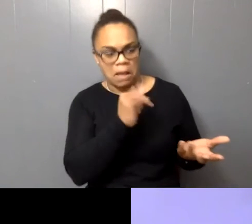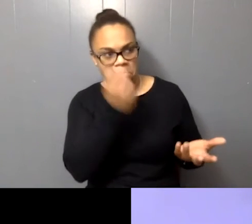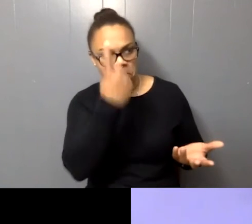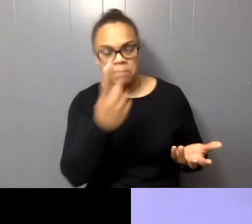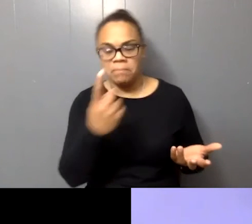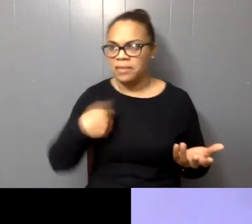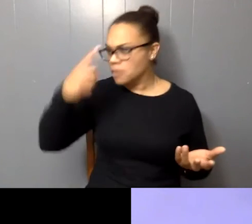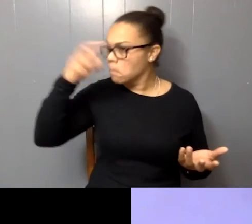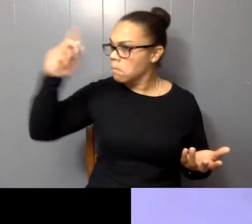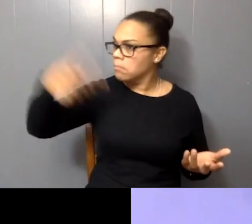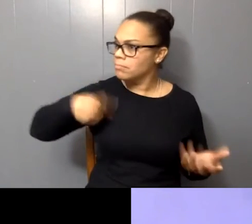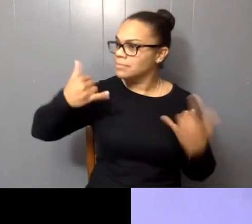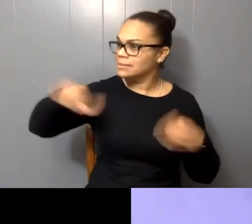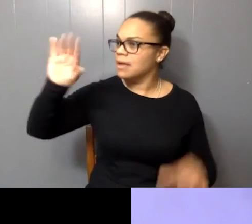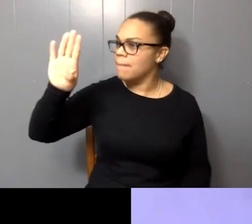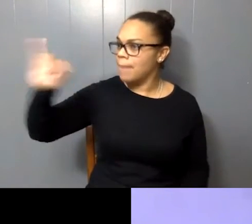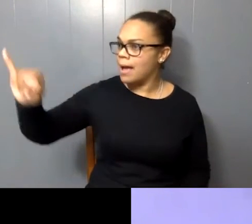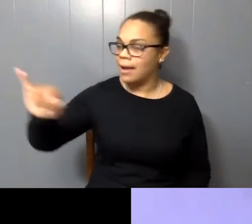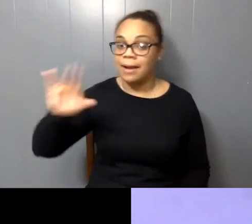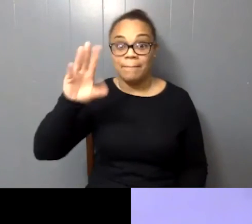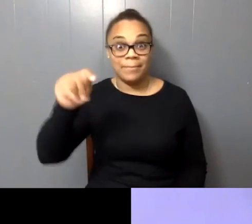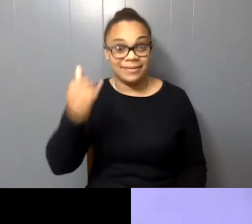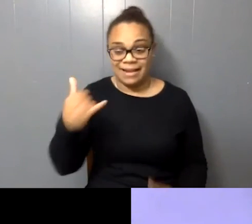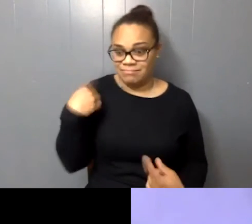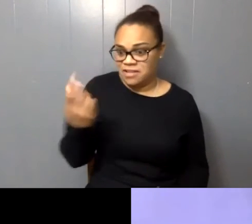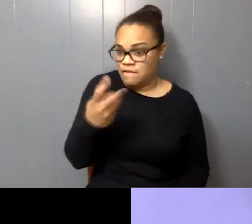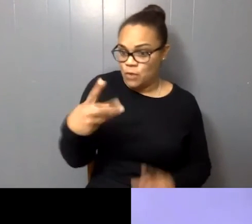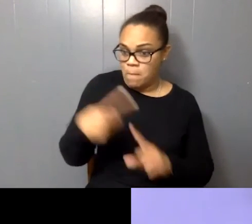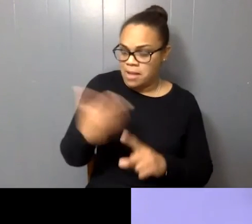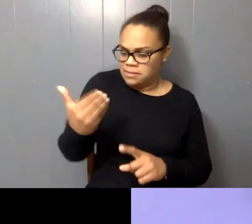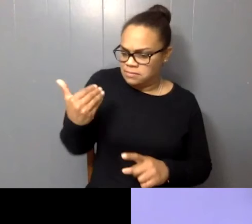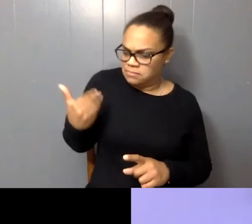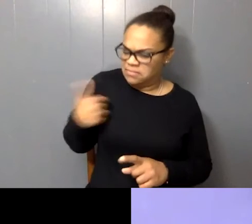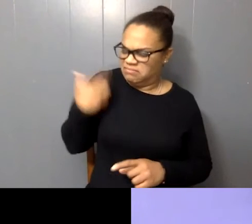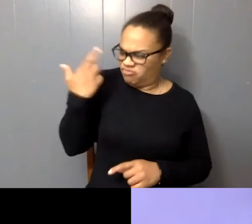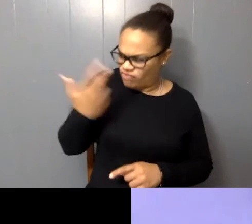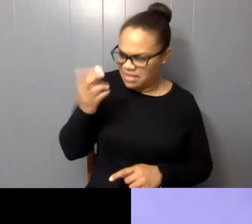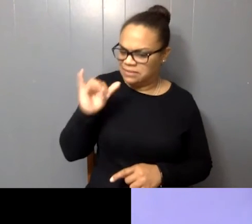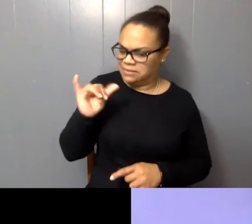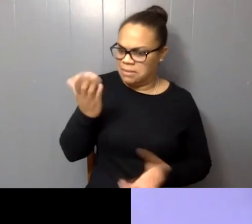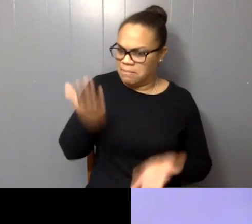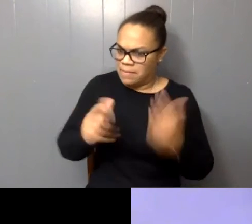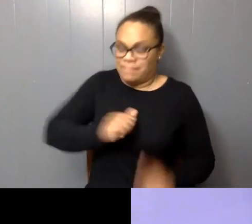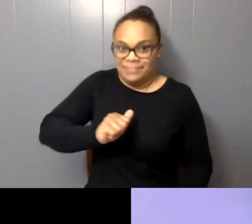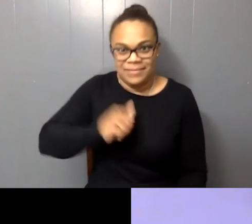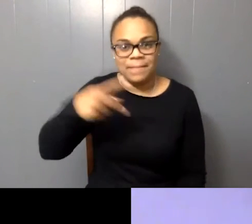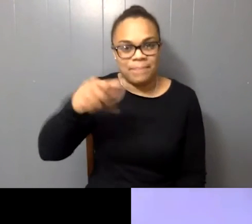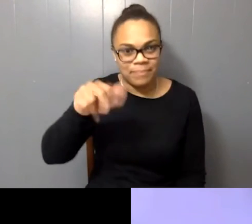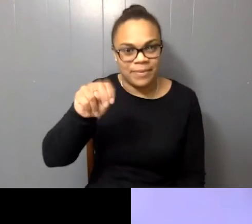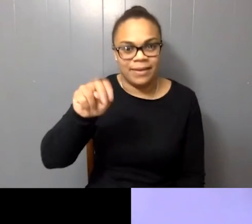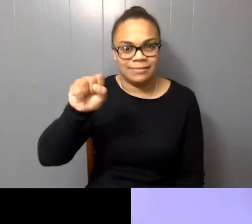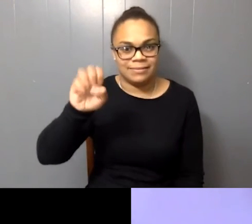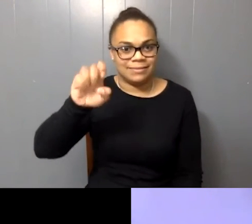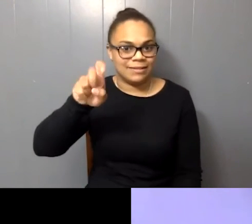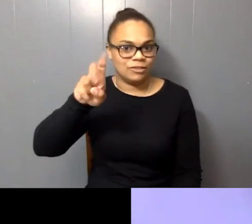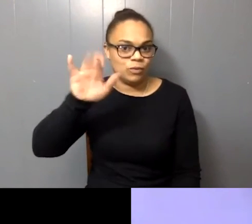more pansexual than bisexual, because like honestly, when I think about it, anytime I come across somebody I